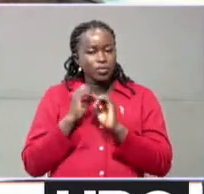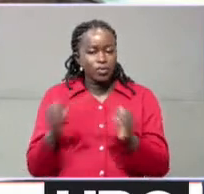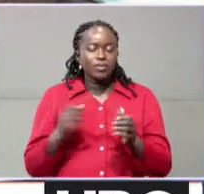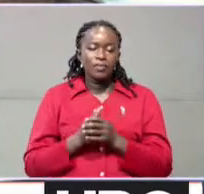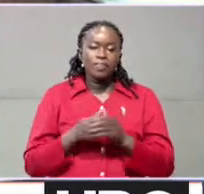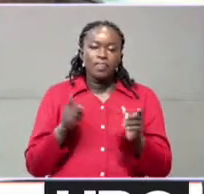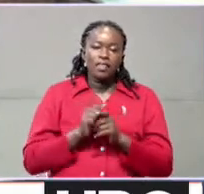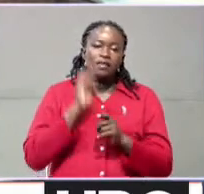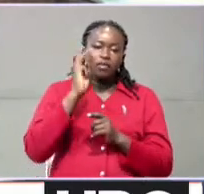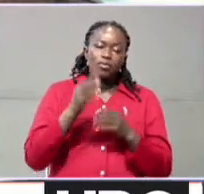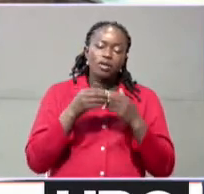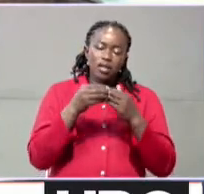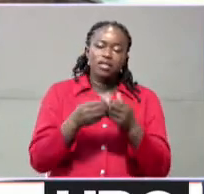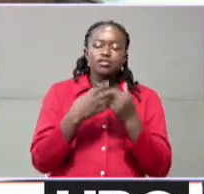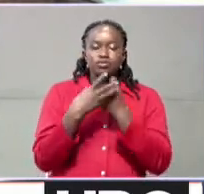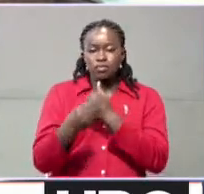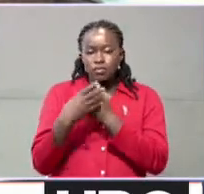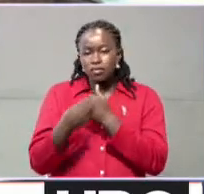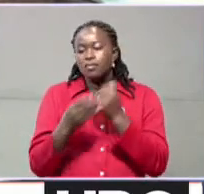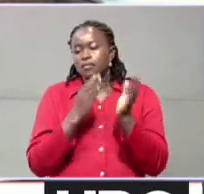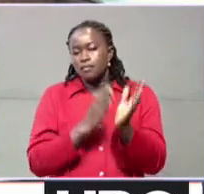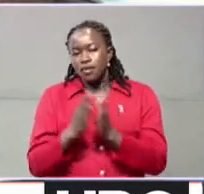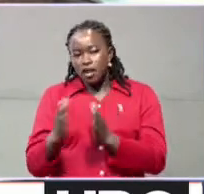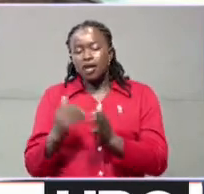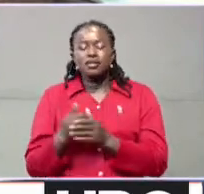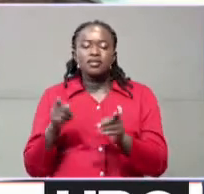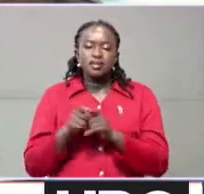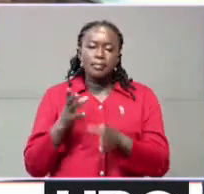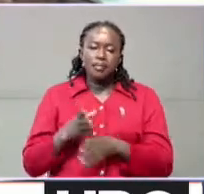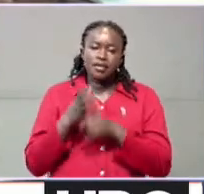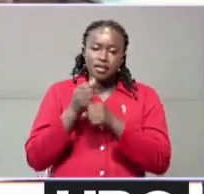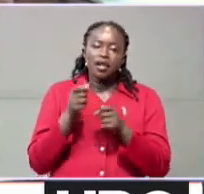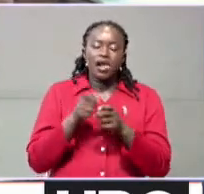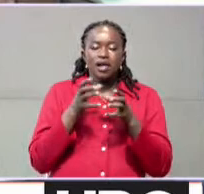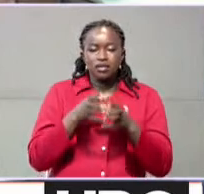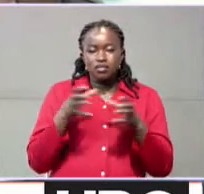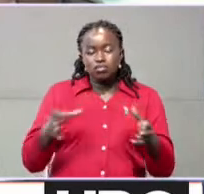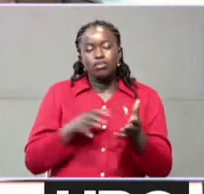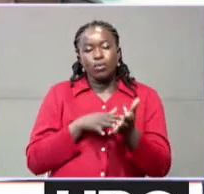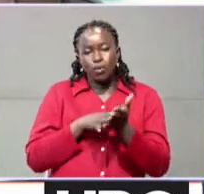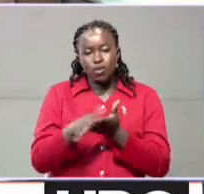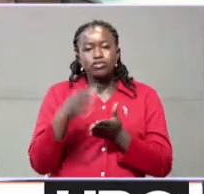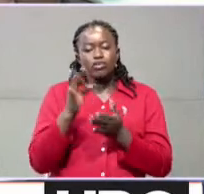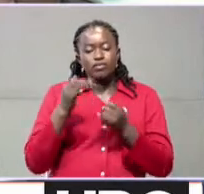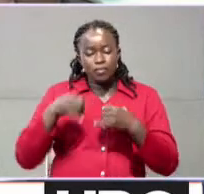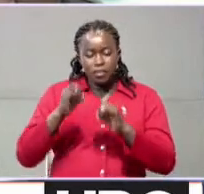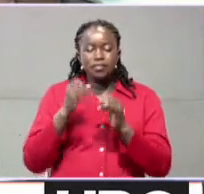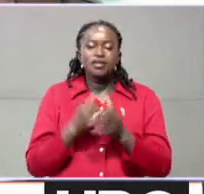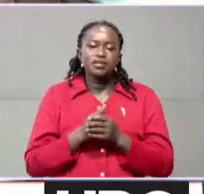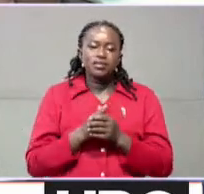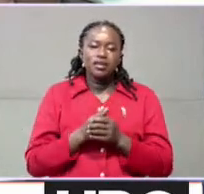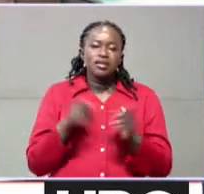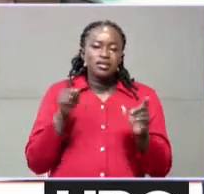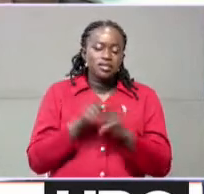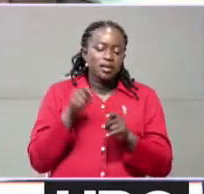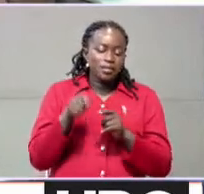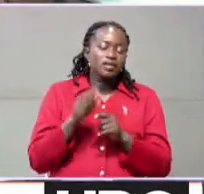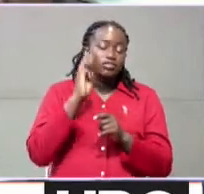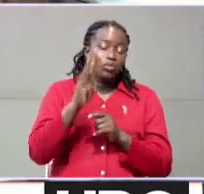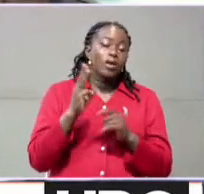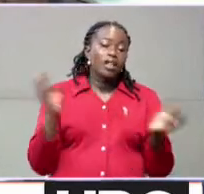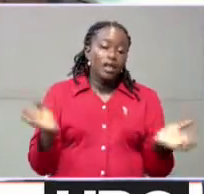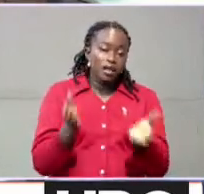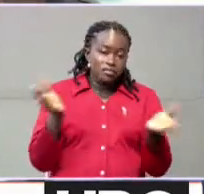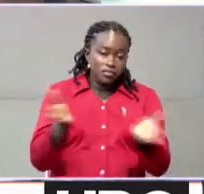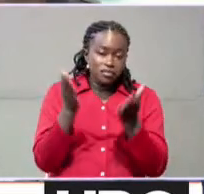to duplication in planning and budgeting thereby increasing the cost of implementation this will further encourage